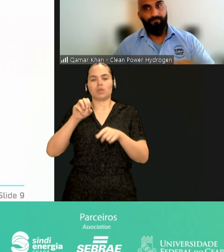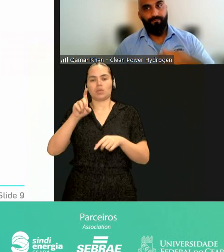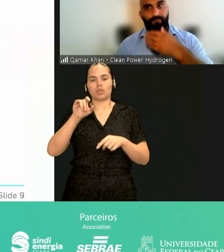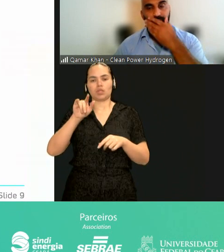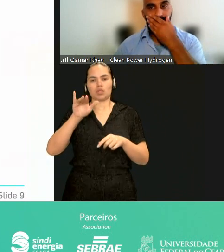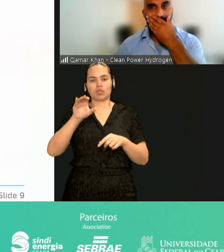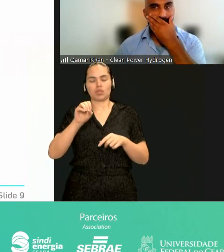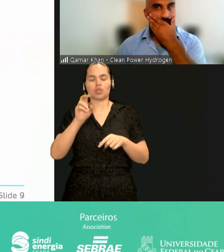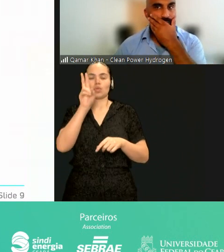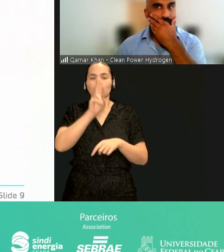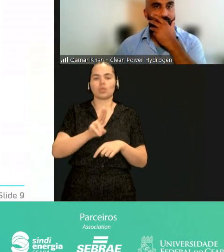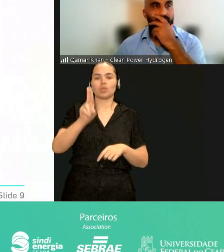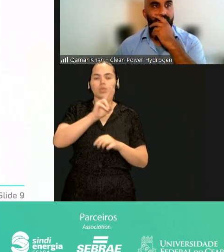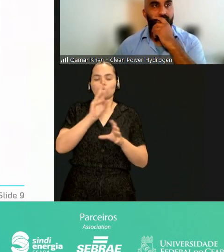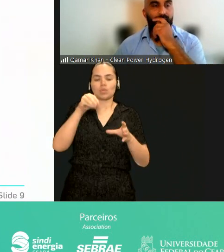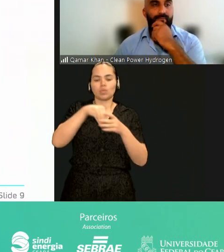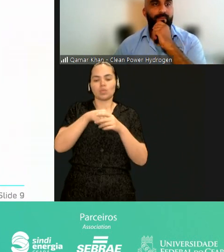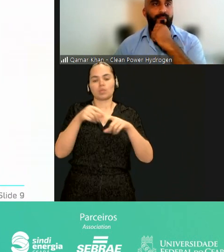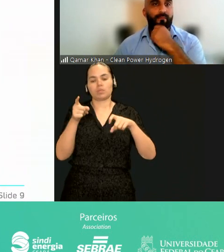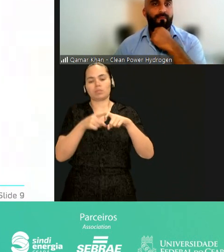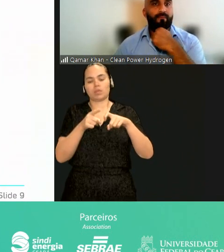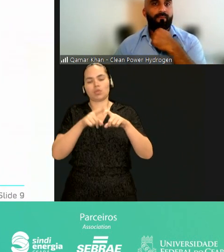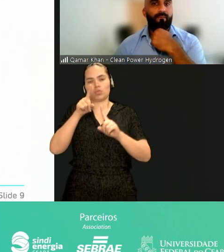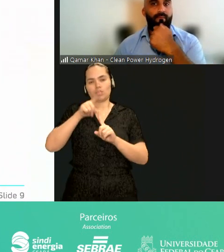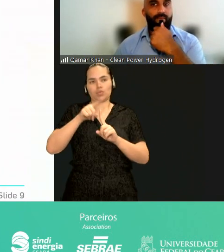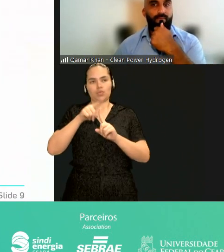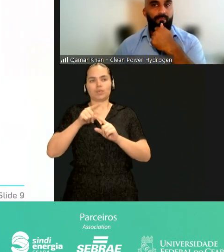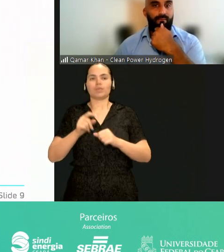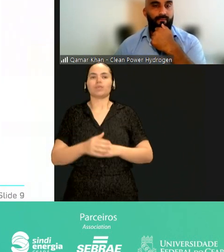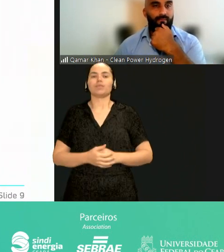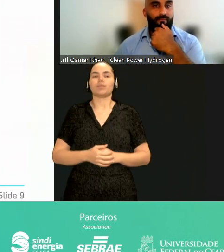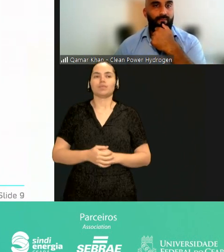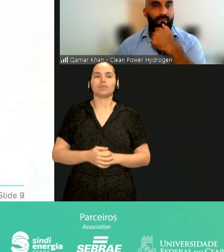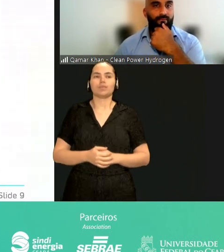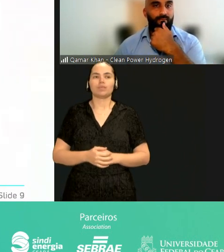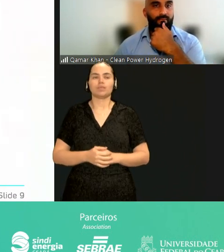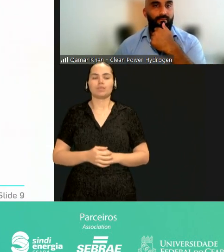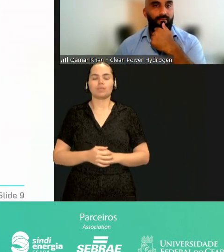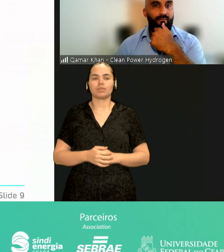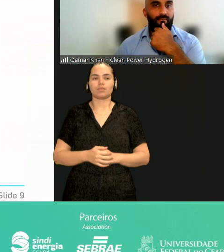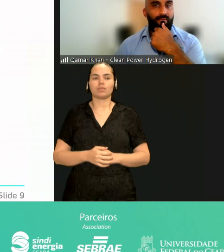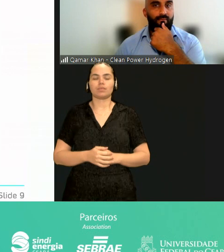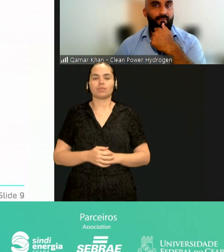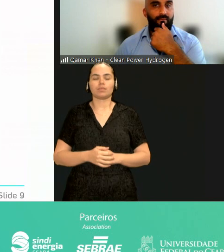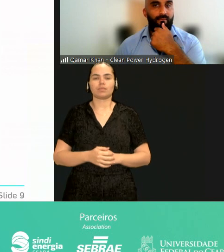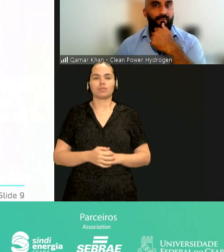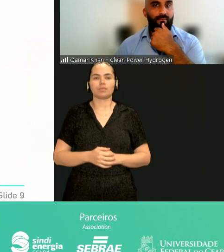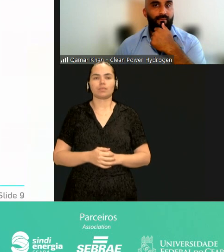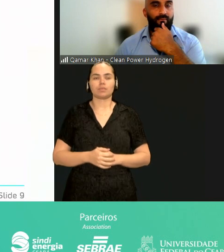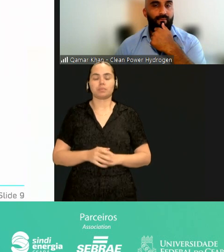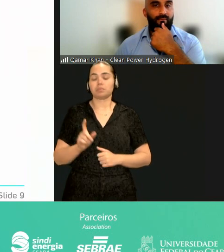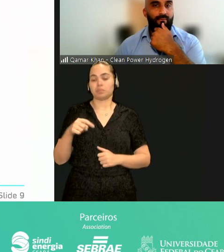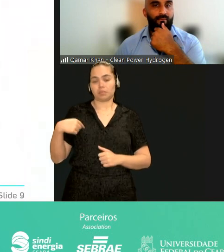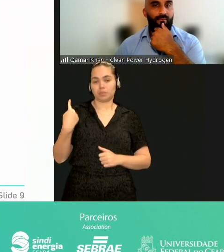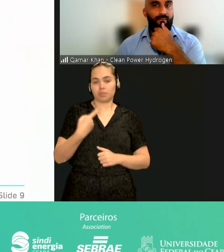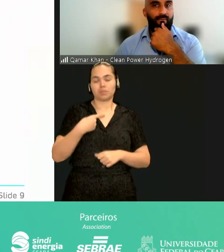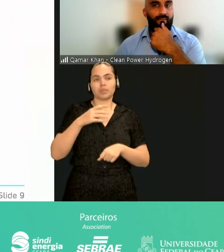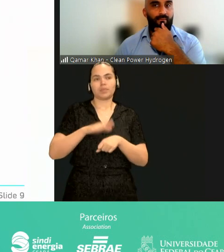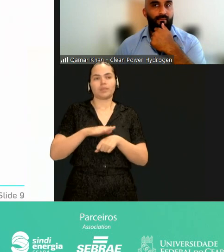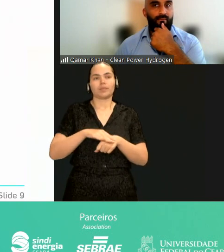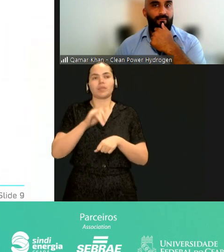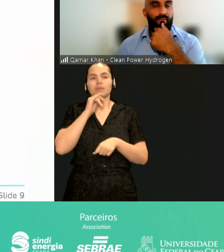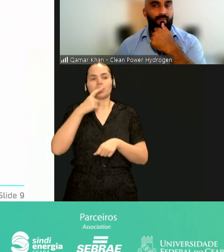will accelerate our progress towards a zero-carbon future. For us, for our children, and future